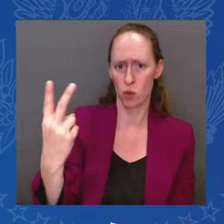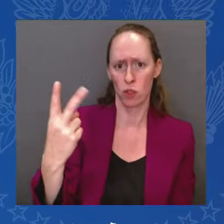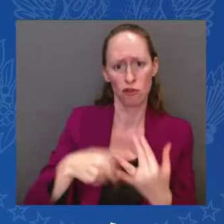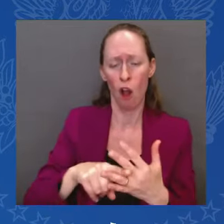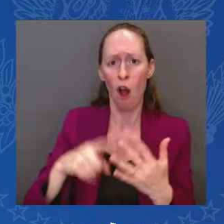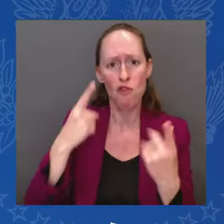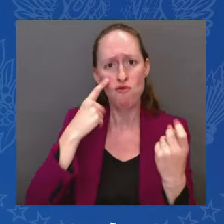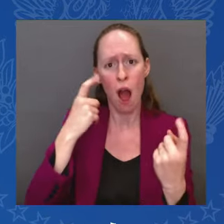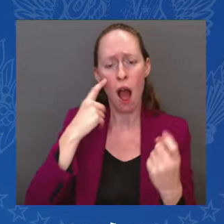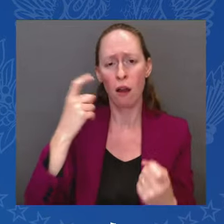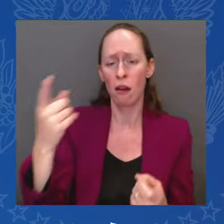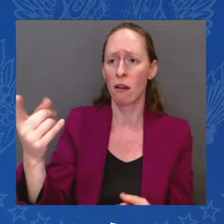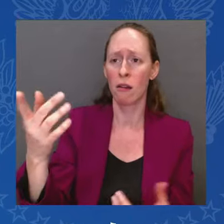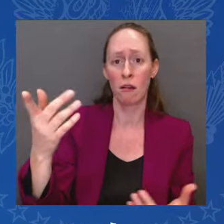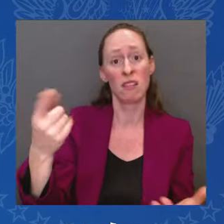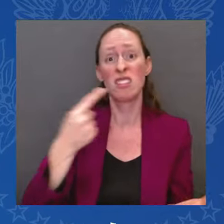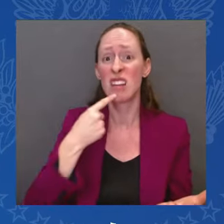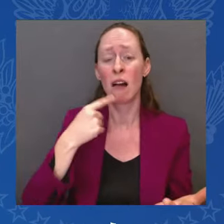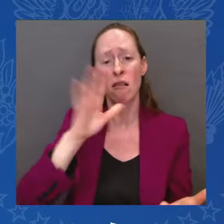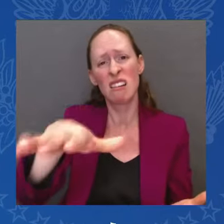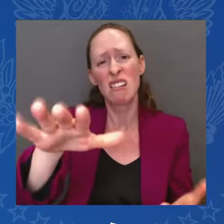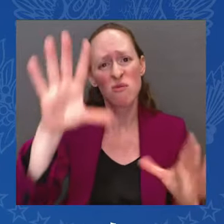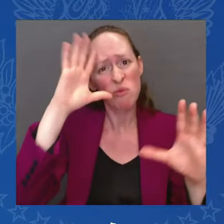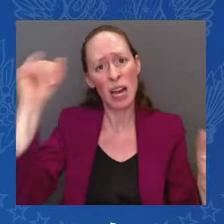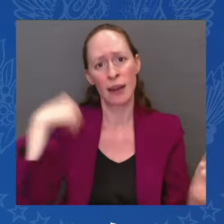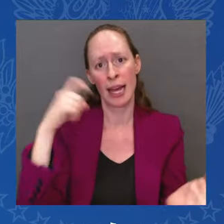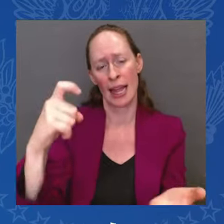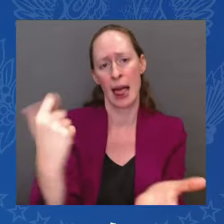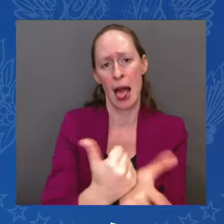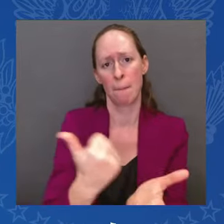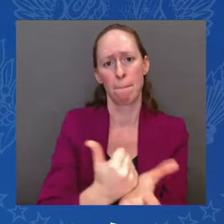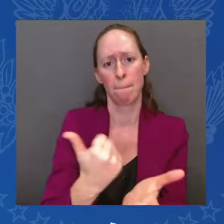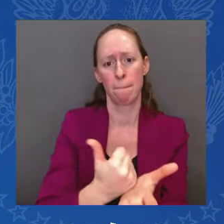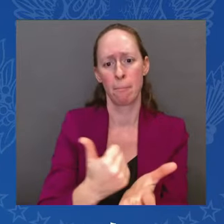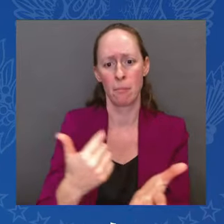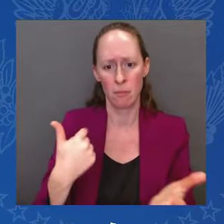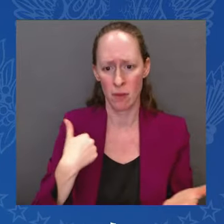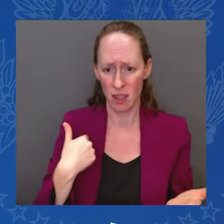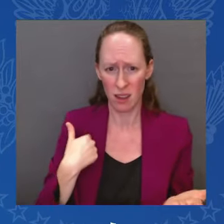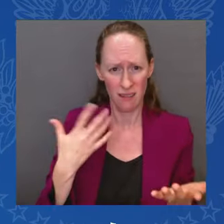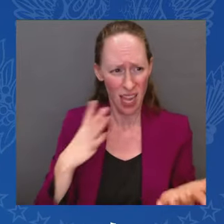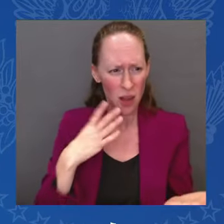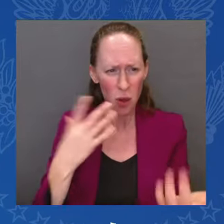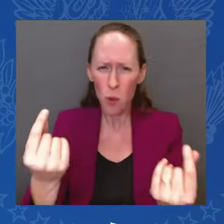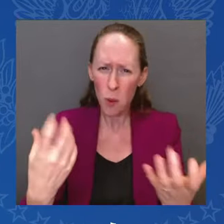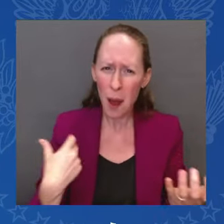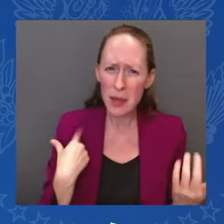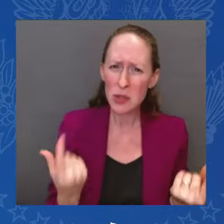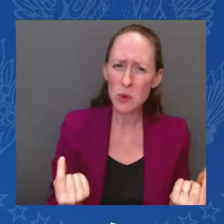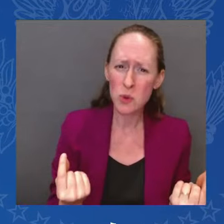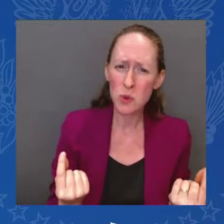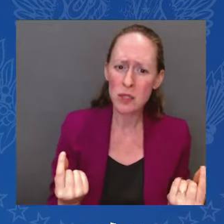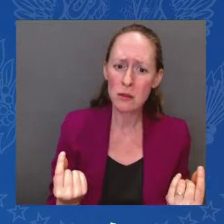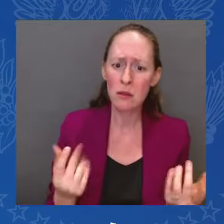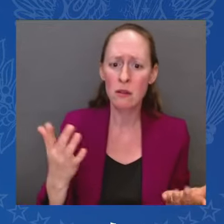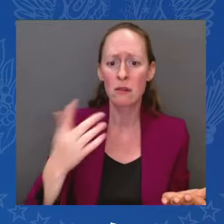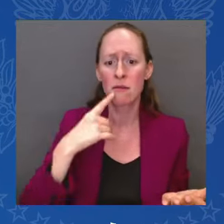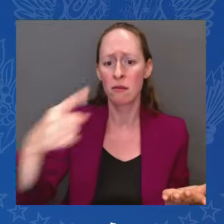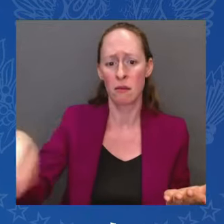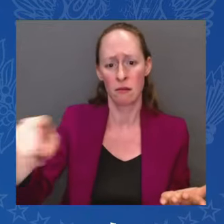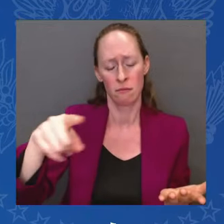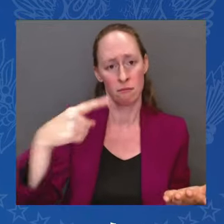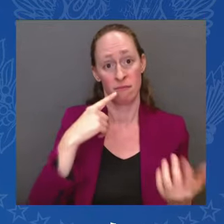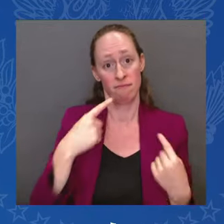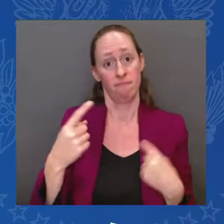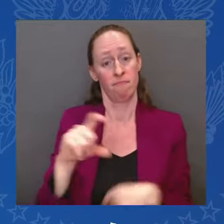help. And I looked at them. I said, what can I do? They said, we need psychiatric help. We need help. We need